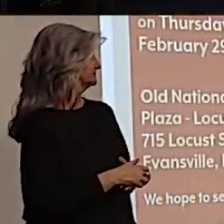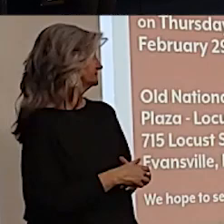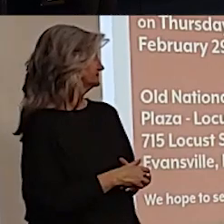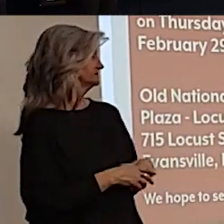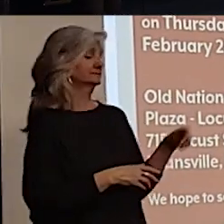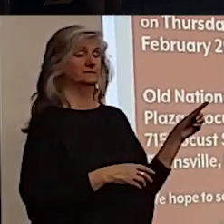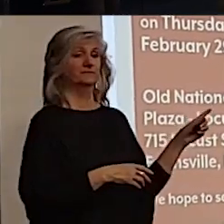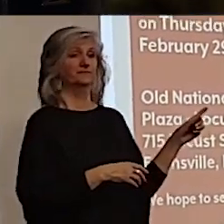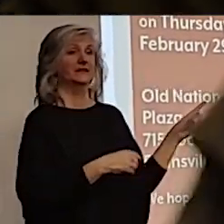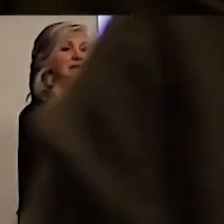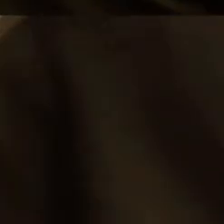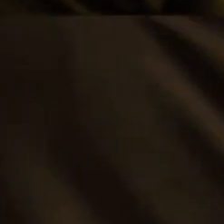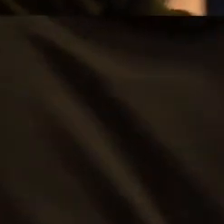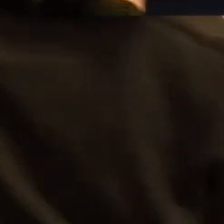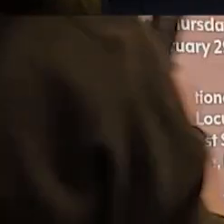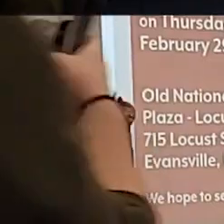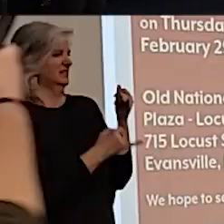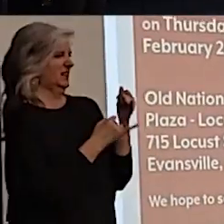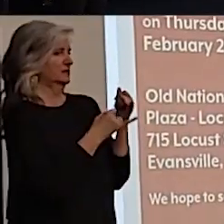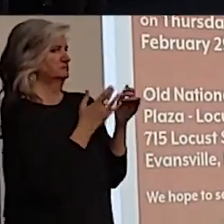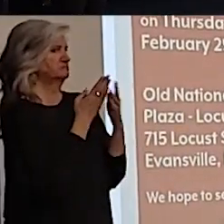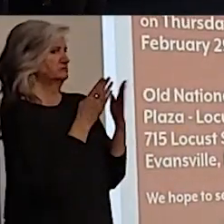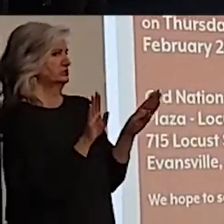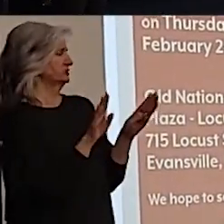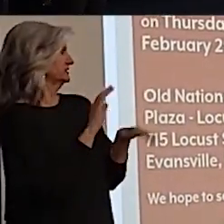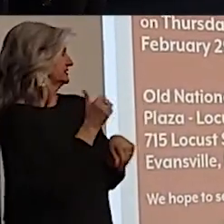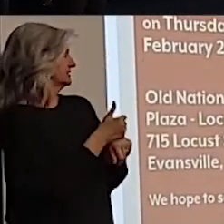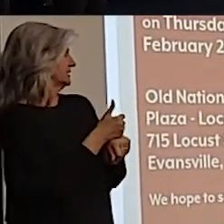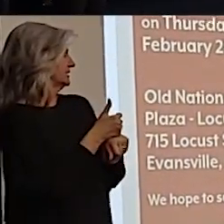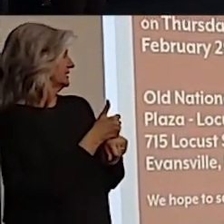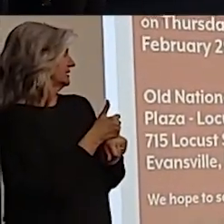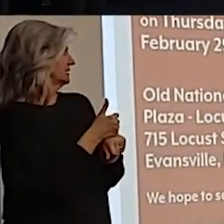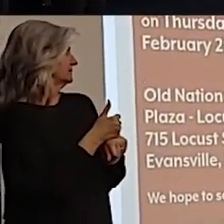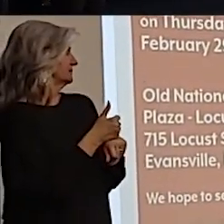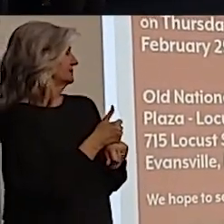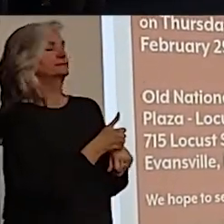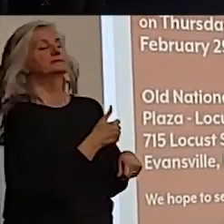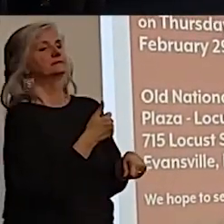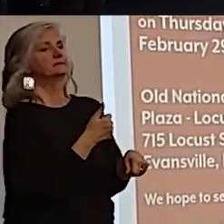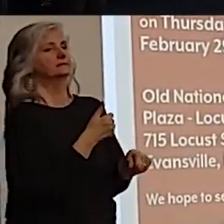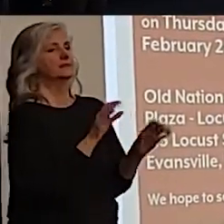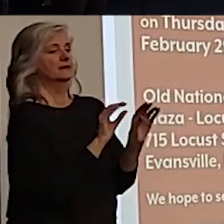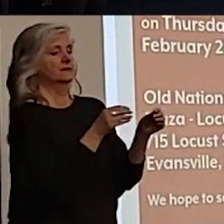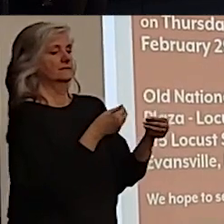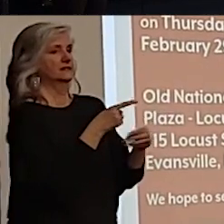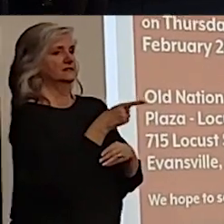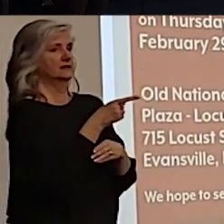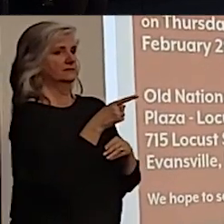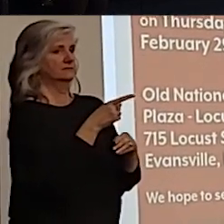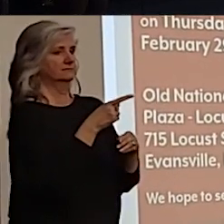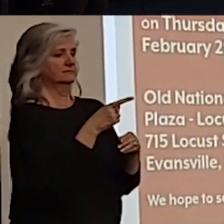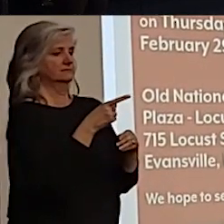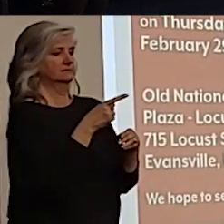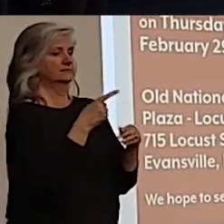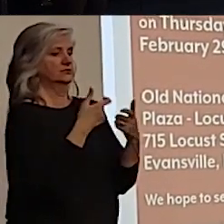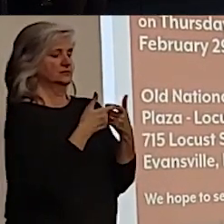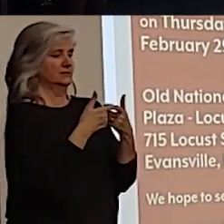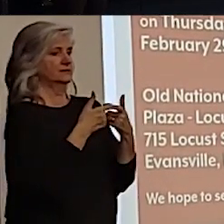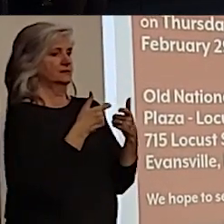I would say the deadline is generally set by the Office of Utility Consumer Counselor.